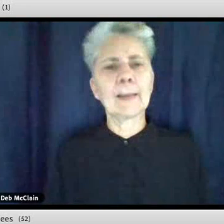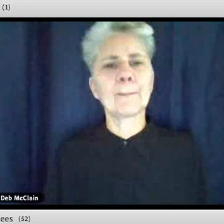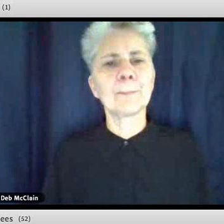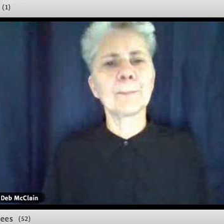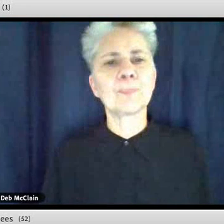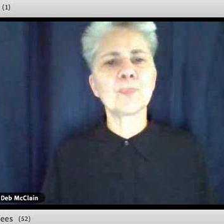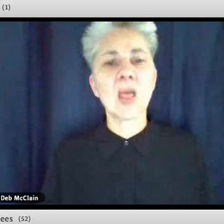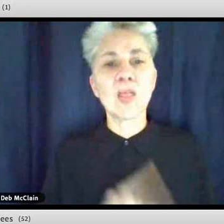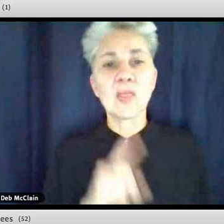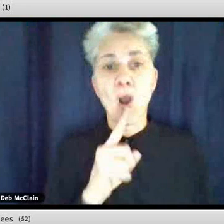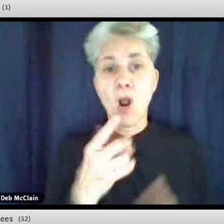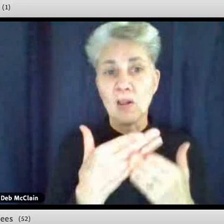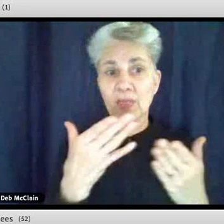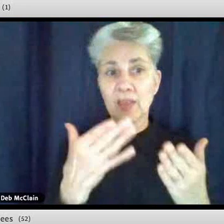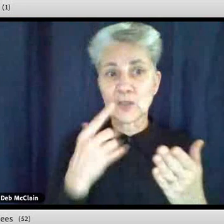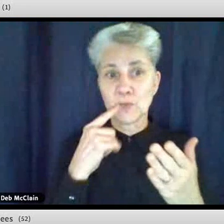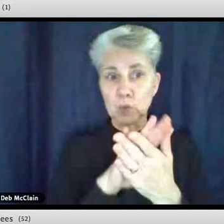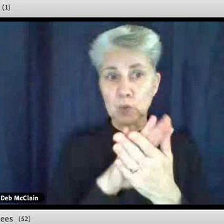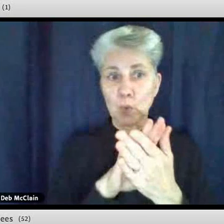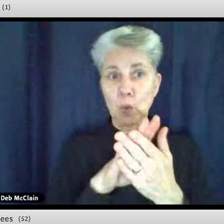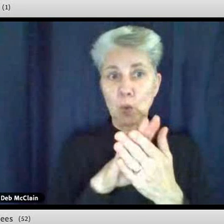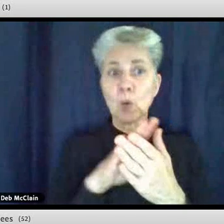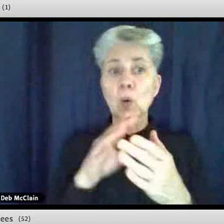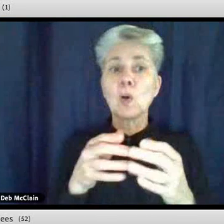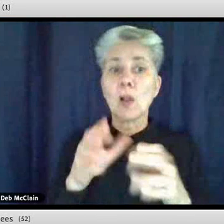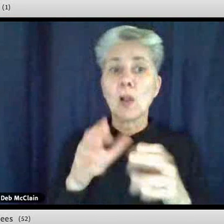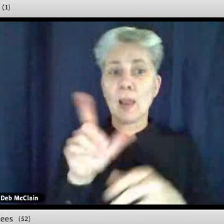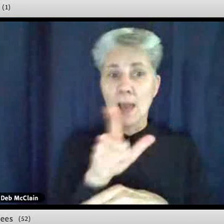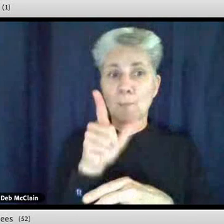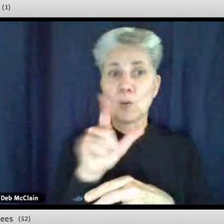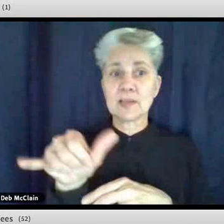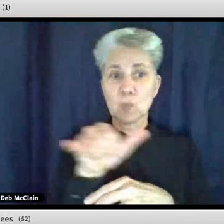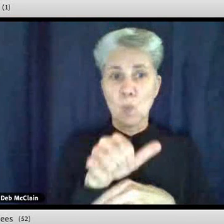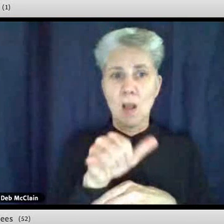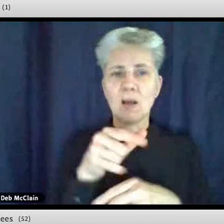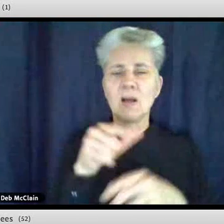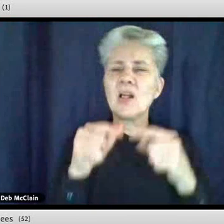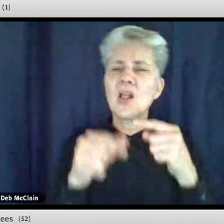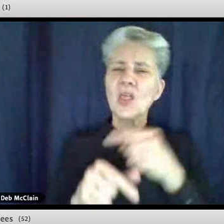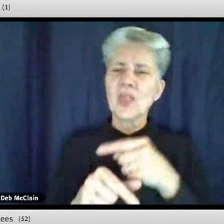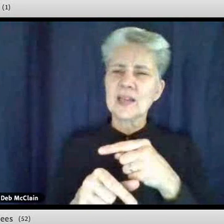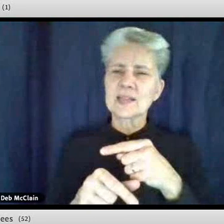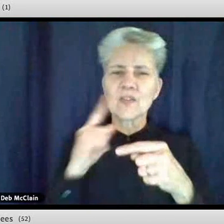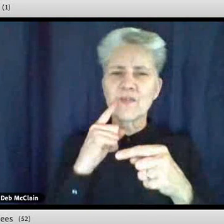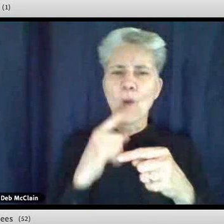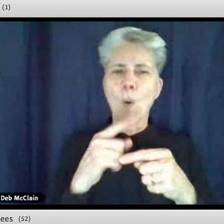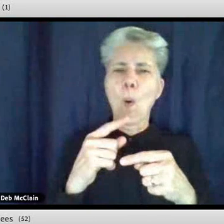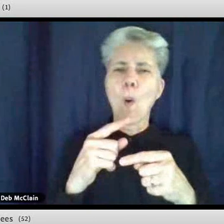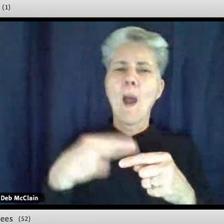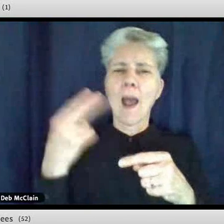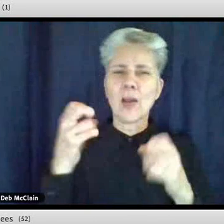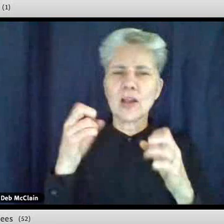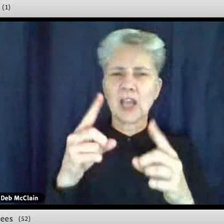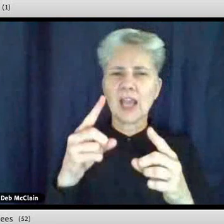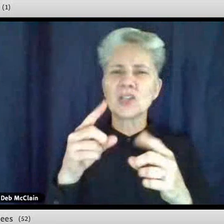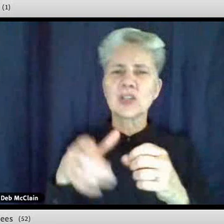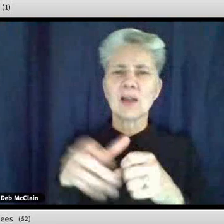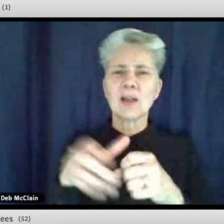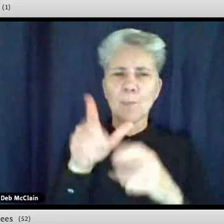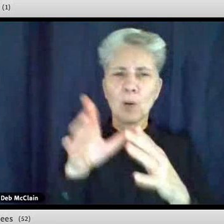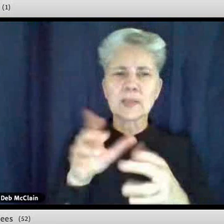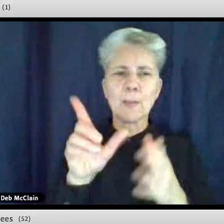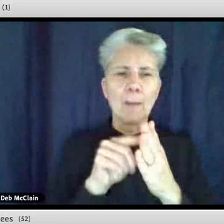I did want to show you real quickly. There is stuff for school and academic libraries. This is for higher